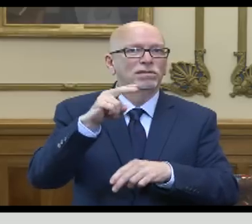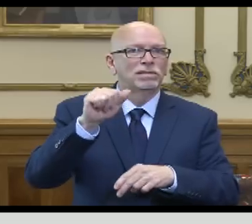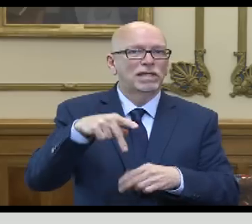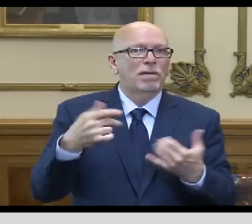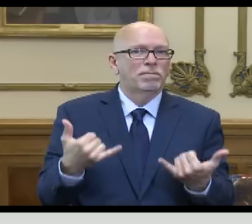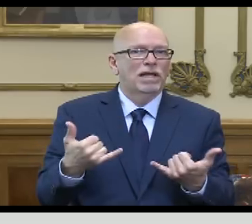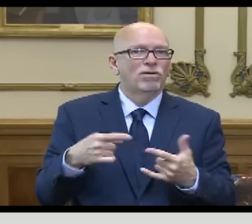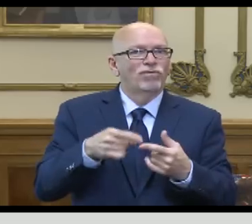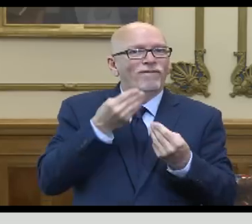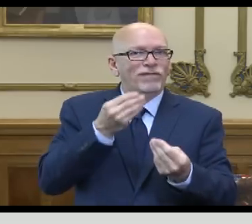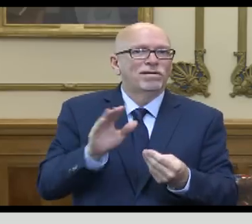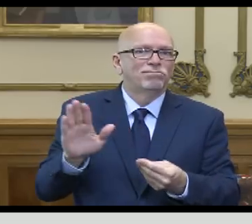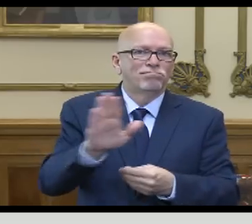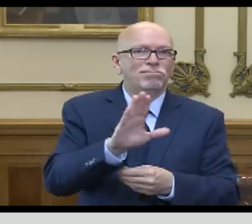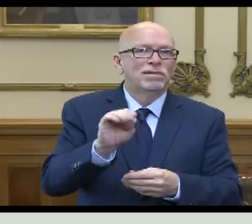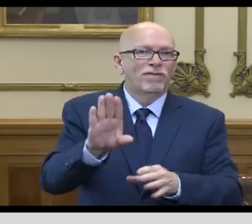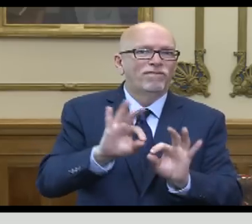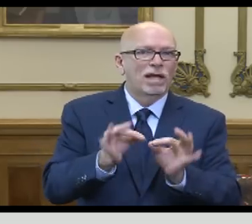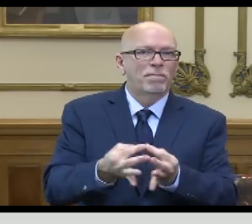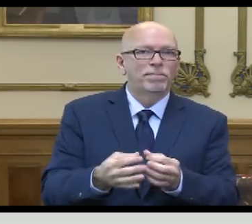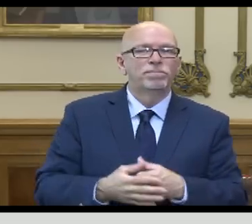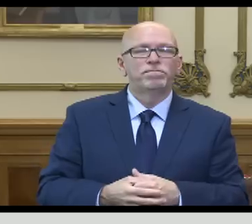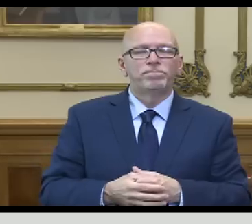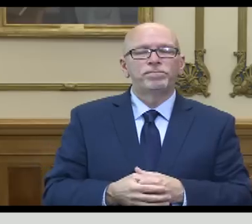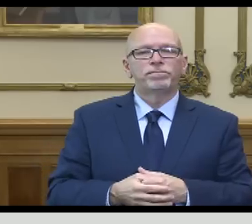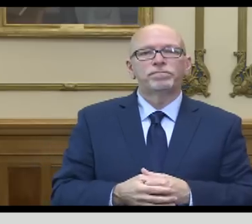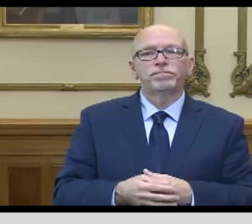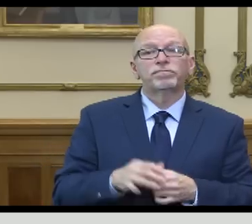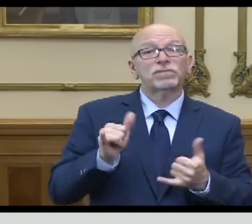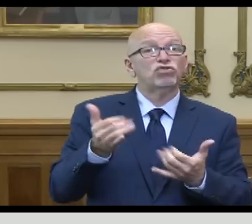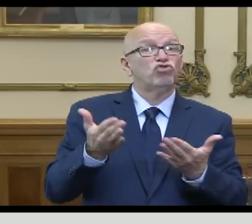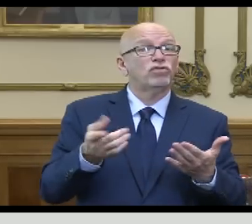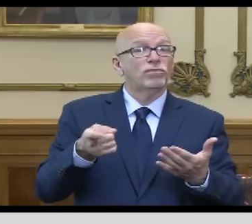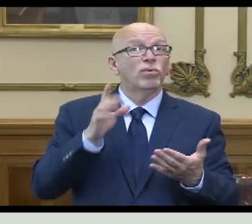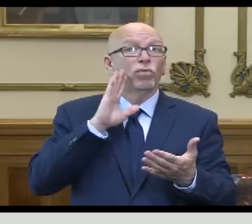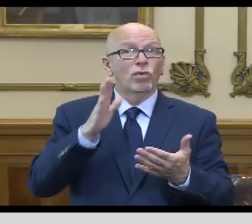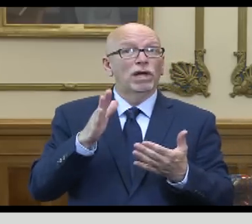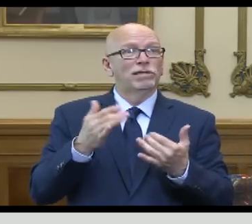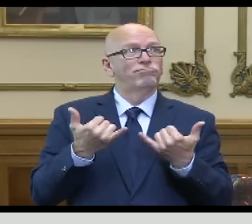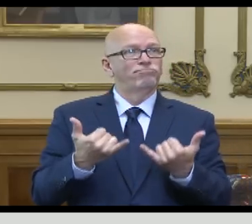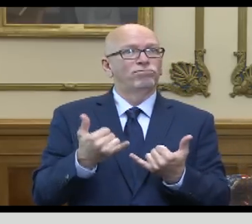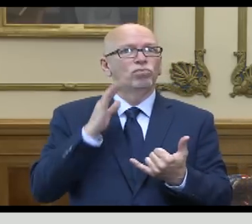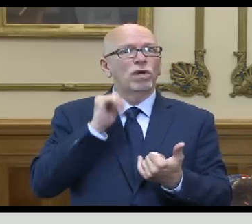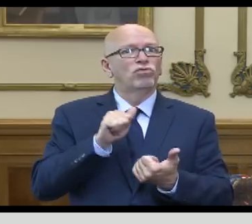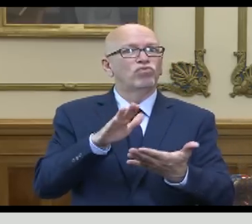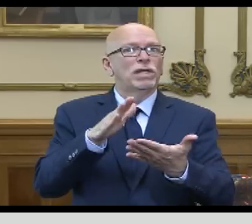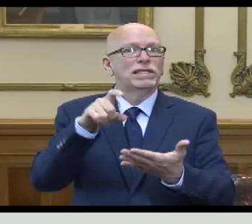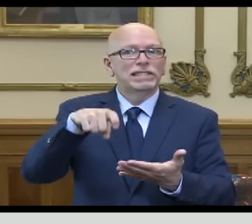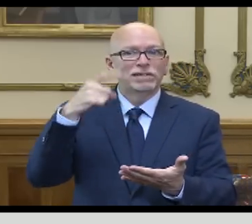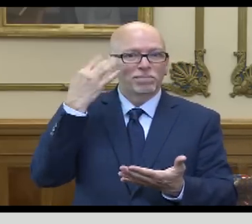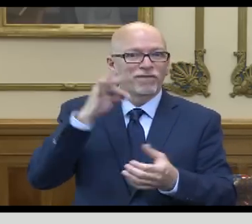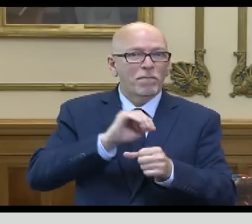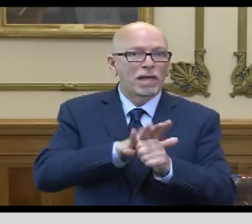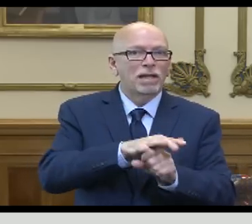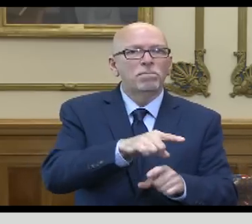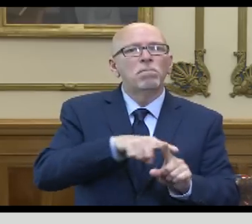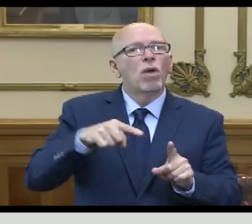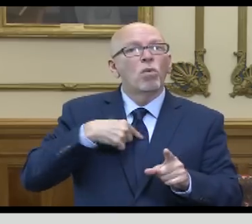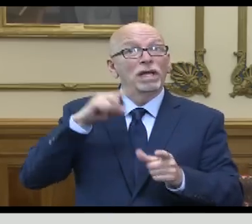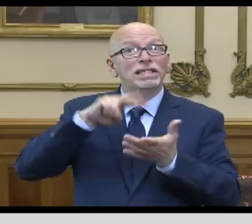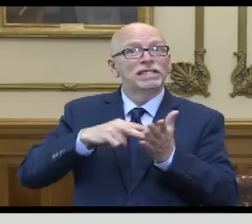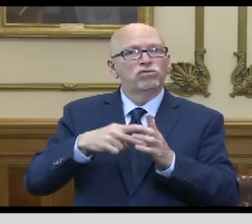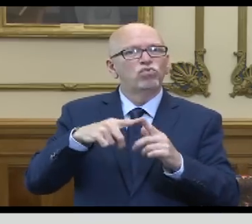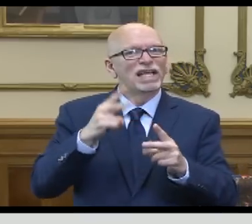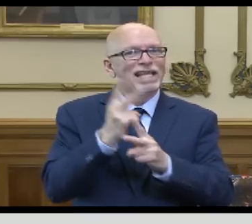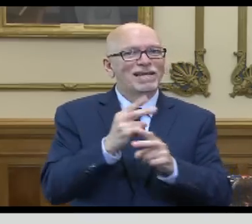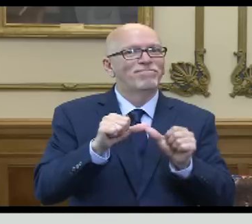to help feed themselves and their families. And while this service will initially and immediately address needs caused by the pandemic, we intend to keep